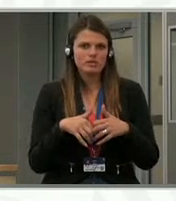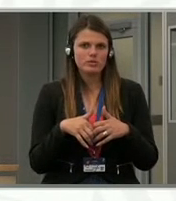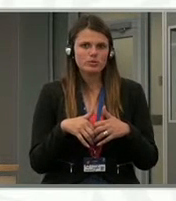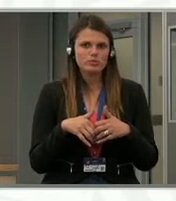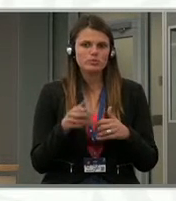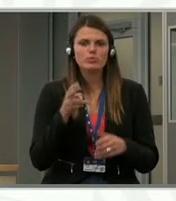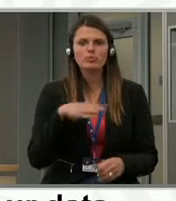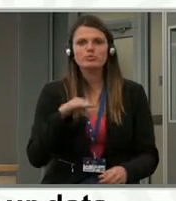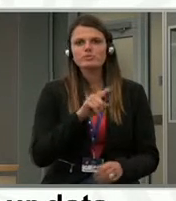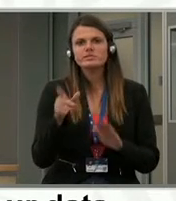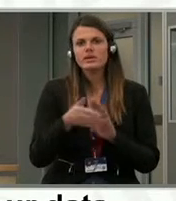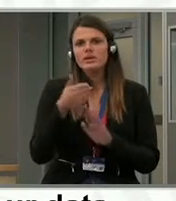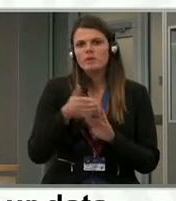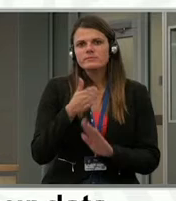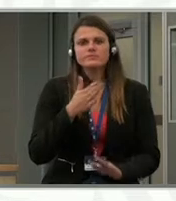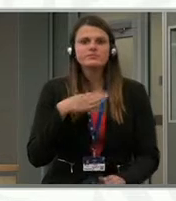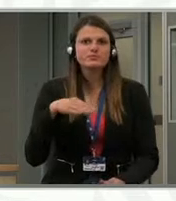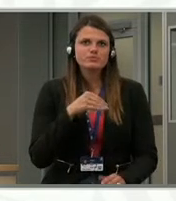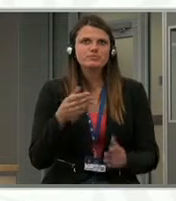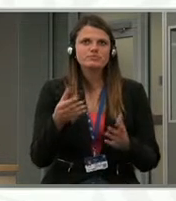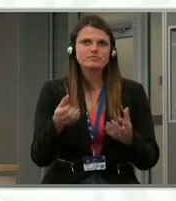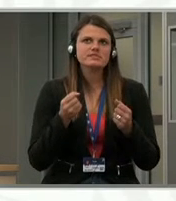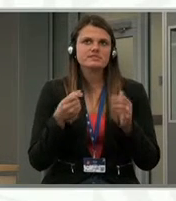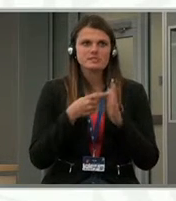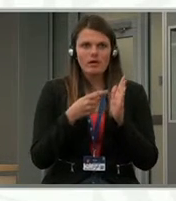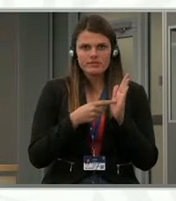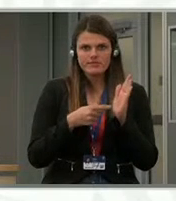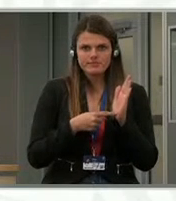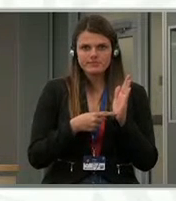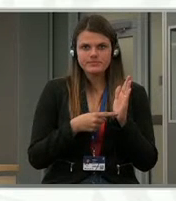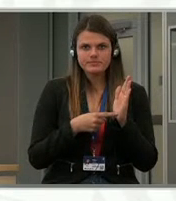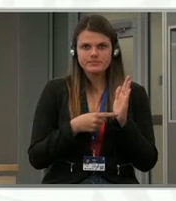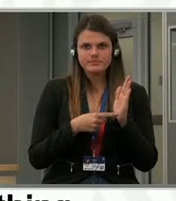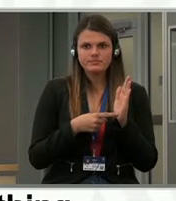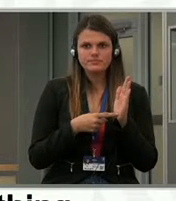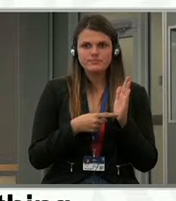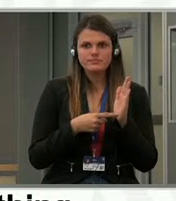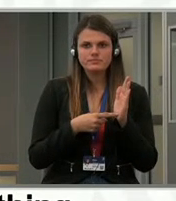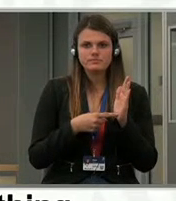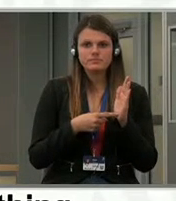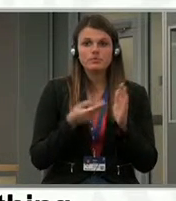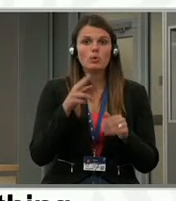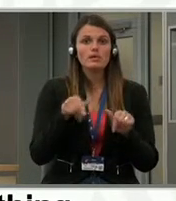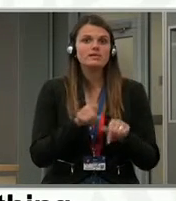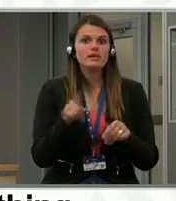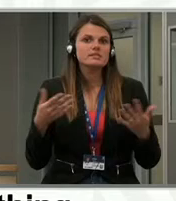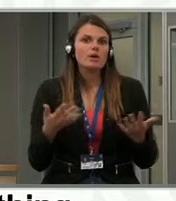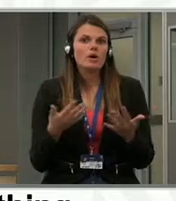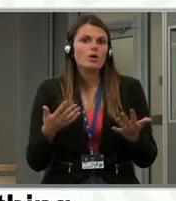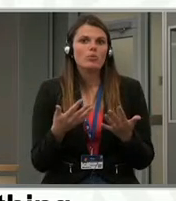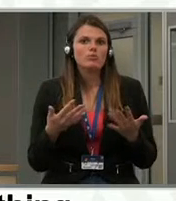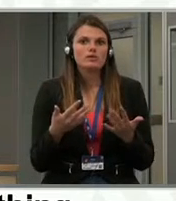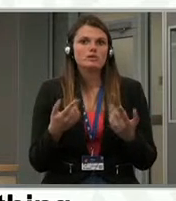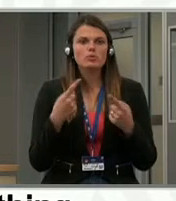better. And this is certainly something that we will take forward in